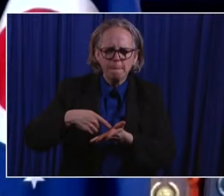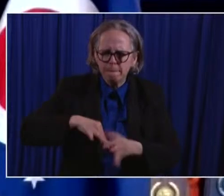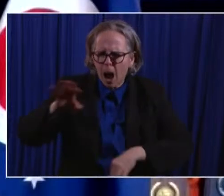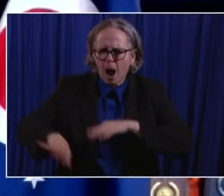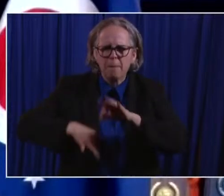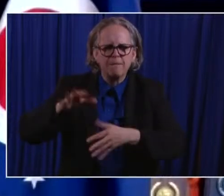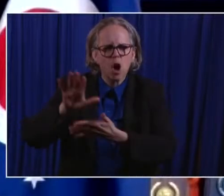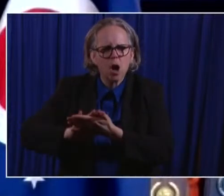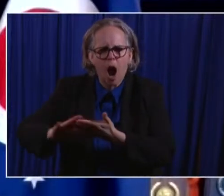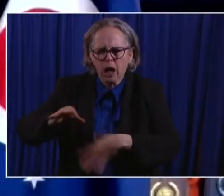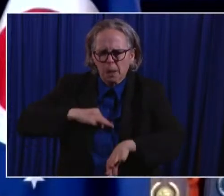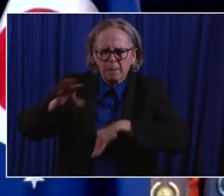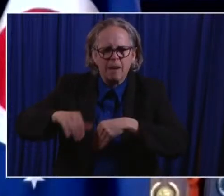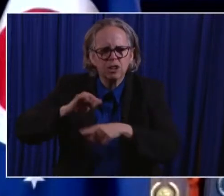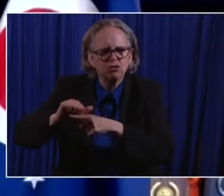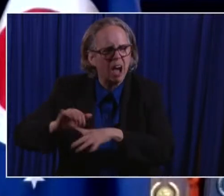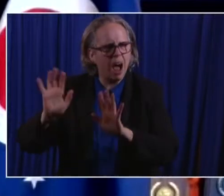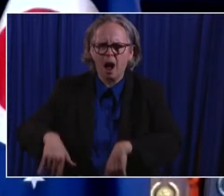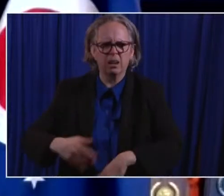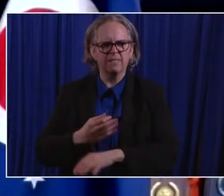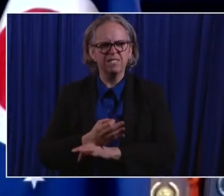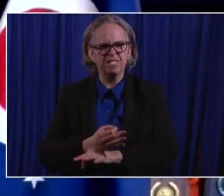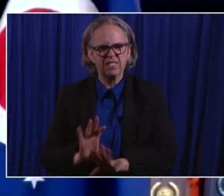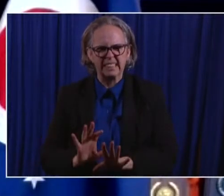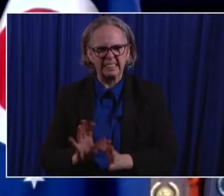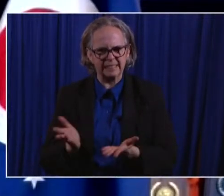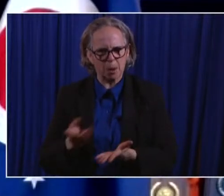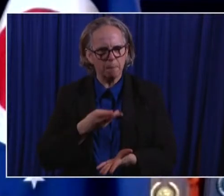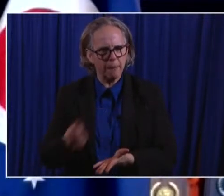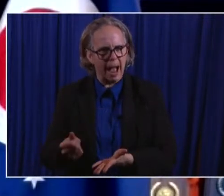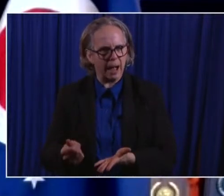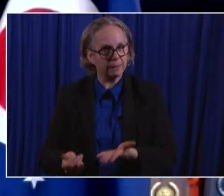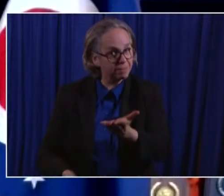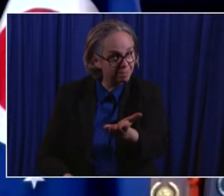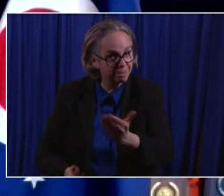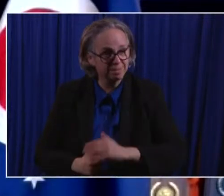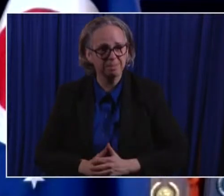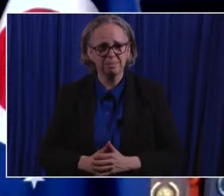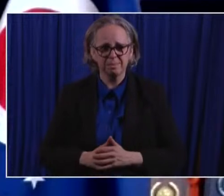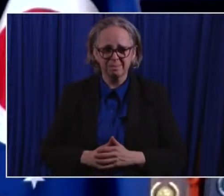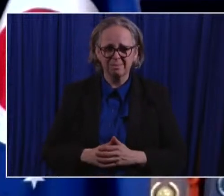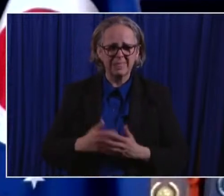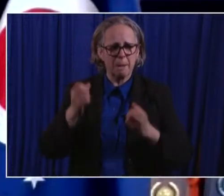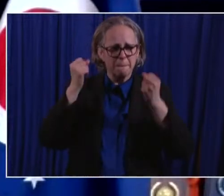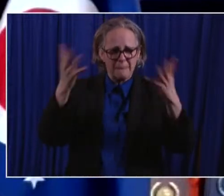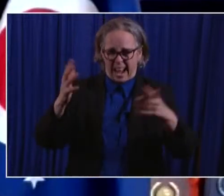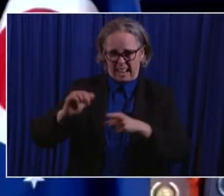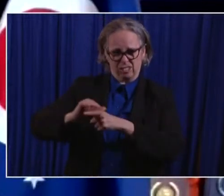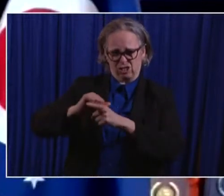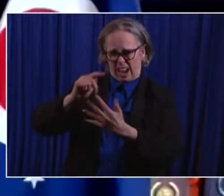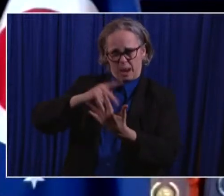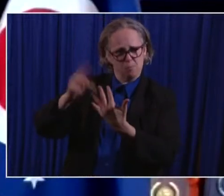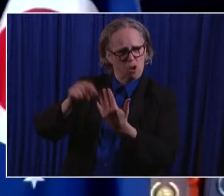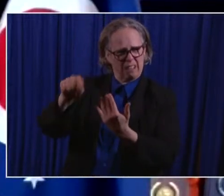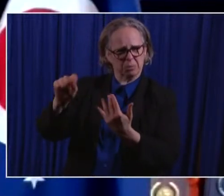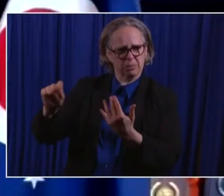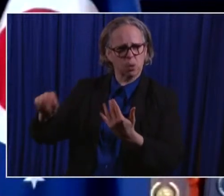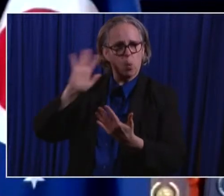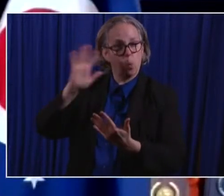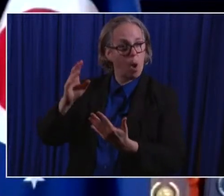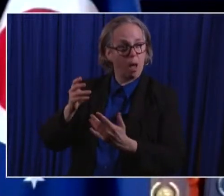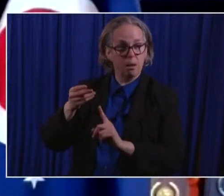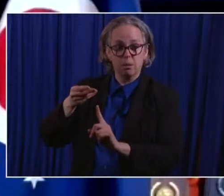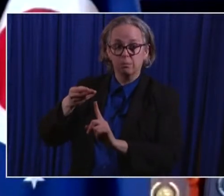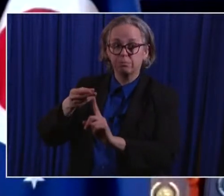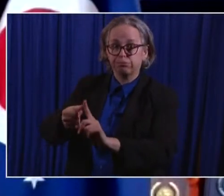programs also, the credentials come with college credits, so you can do both. And Ohio's community colleges are leading the